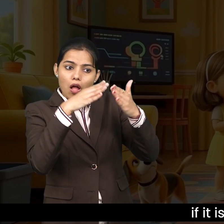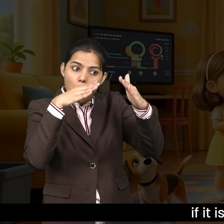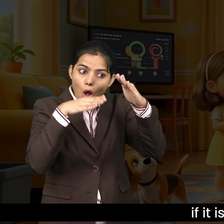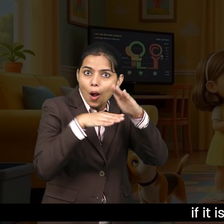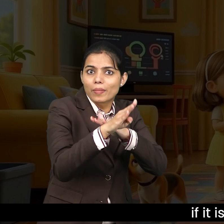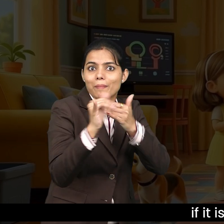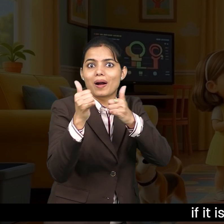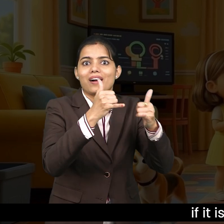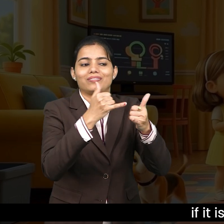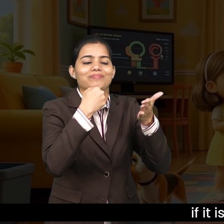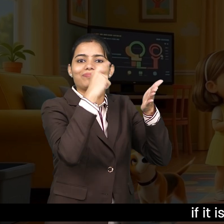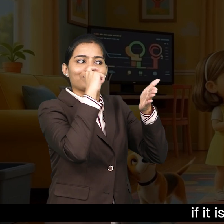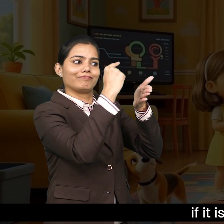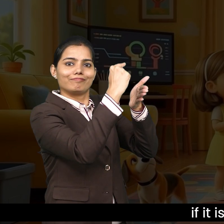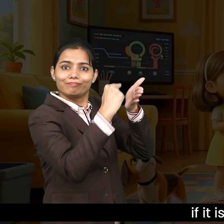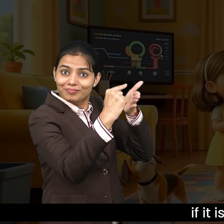if it is an outdoor game.